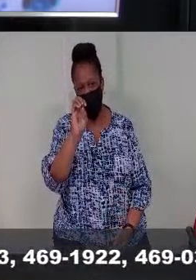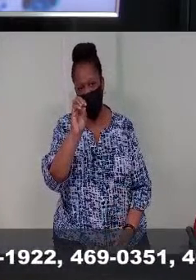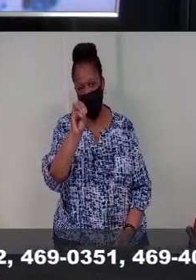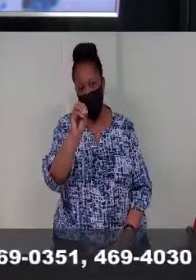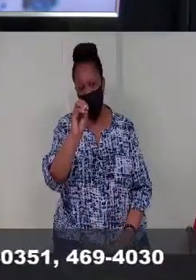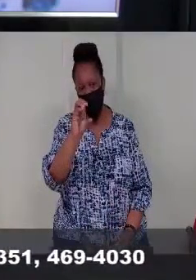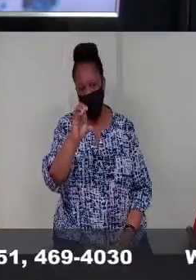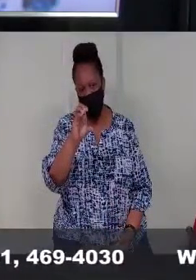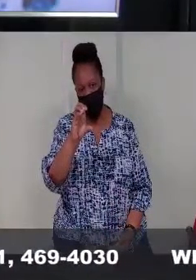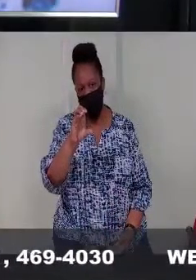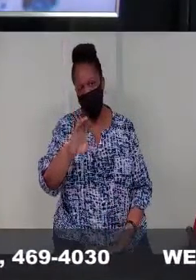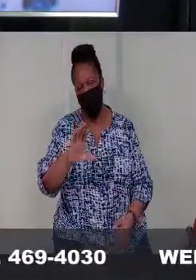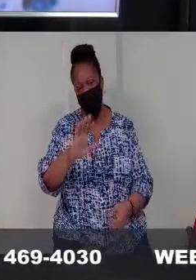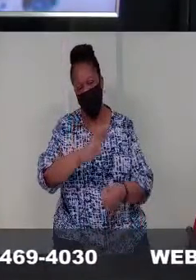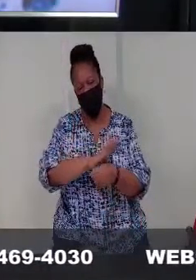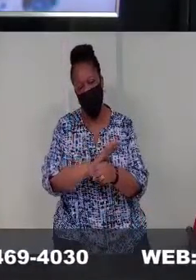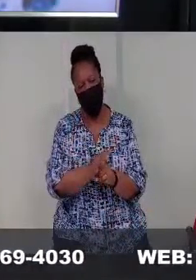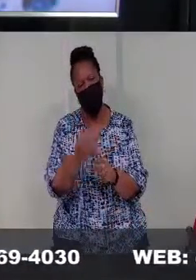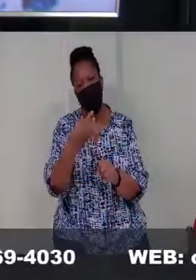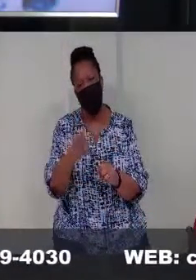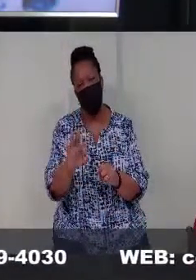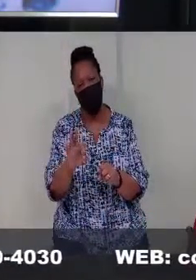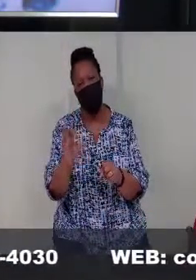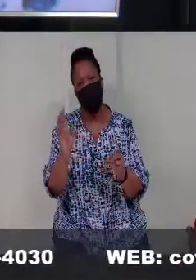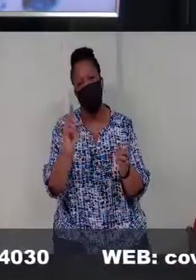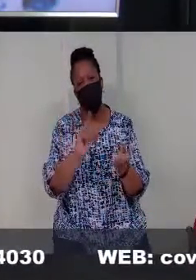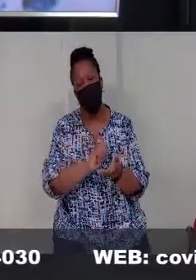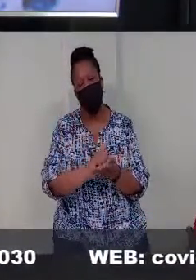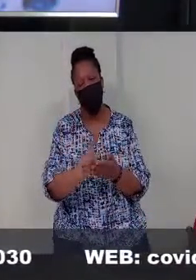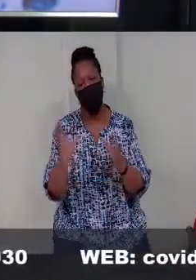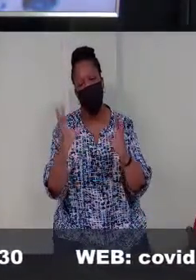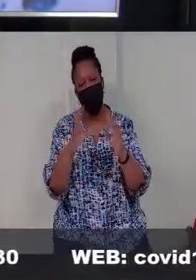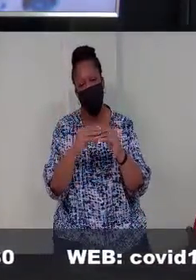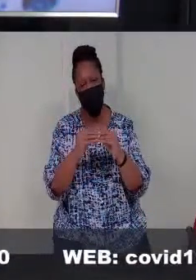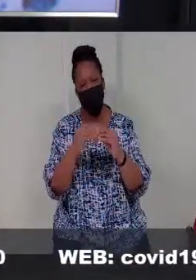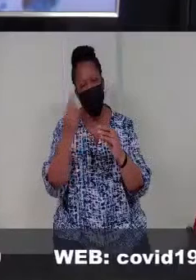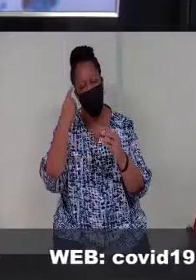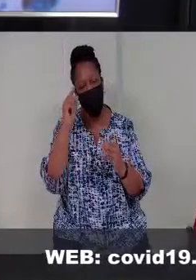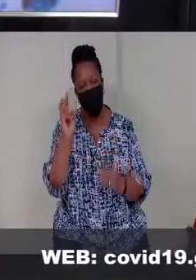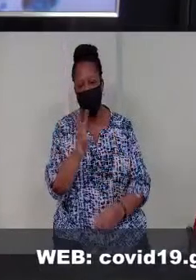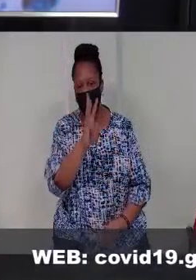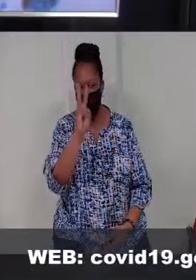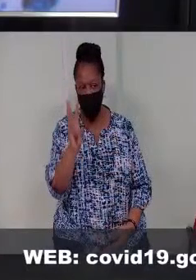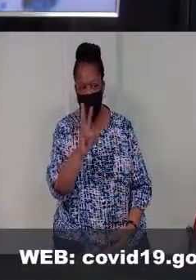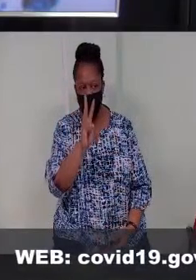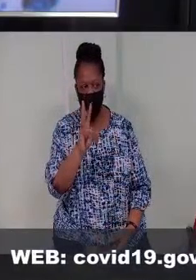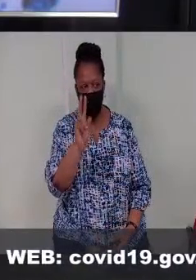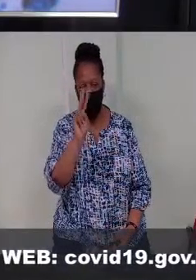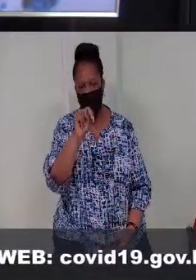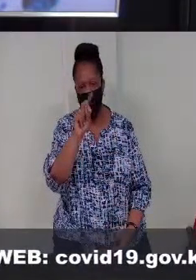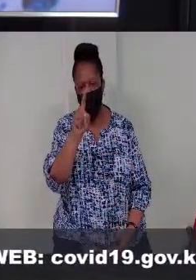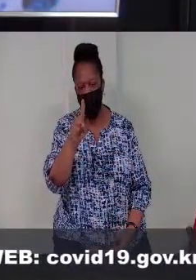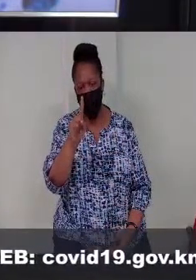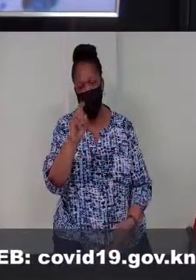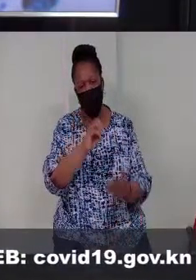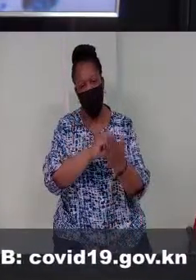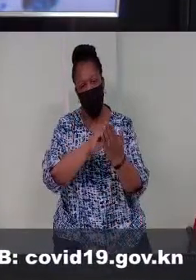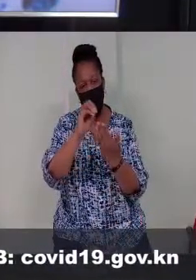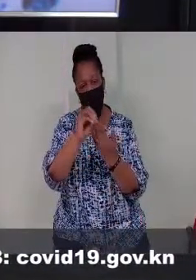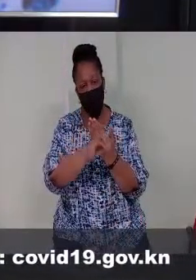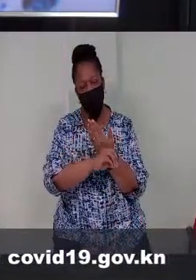Operations Center COVID-19 weekly briefing for Wednesday, the 21st of October,